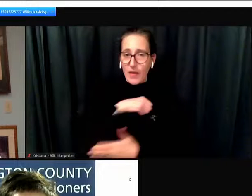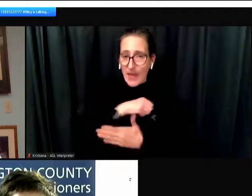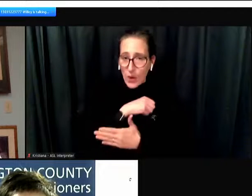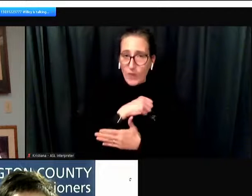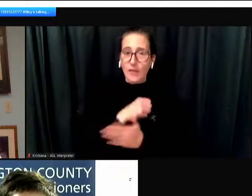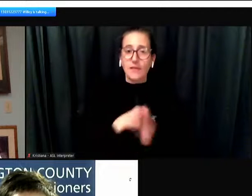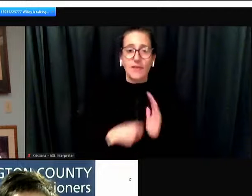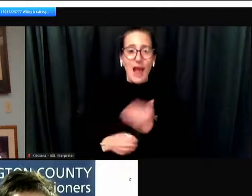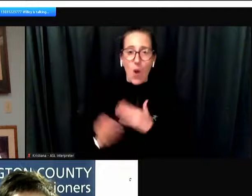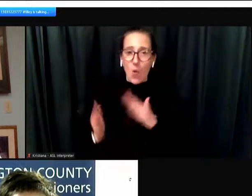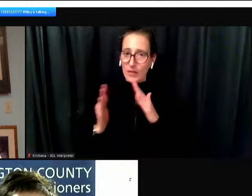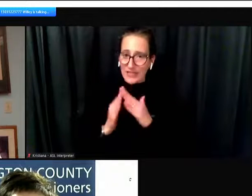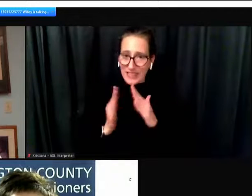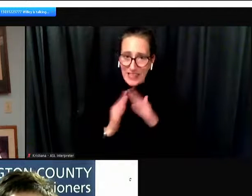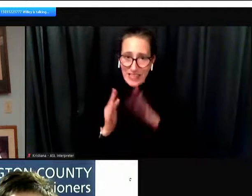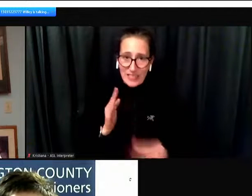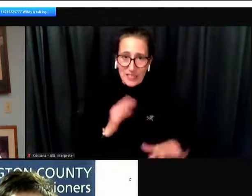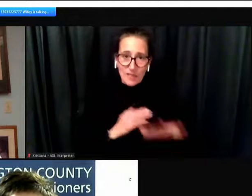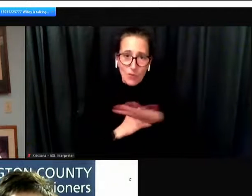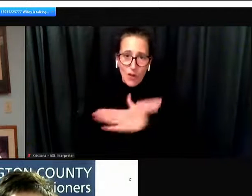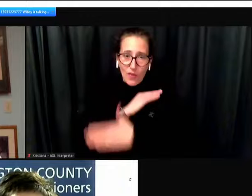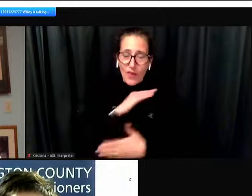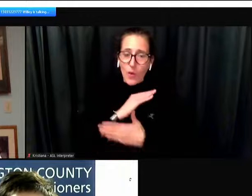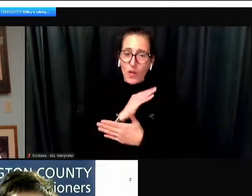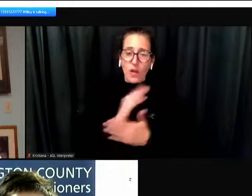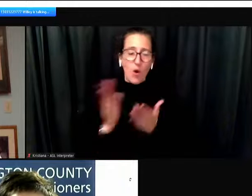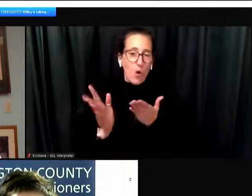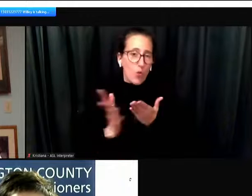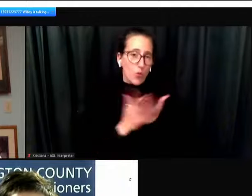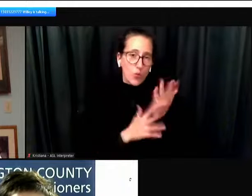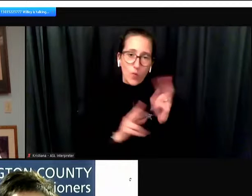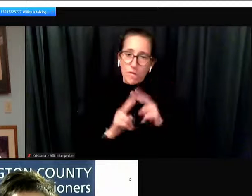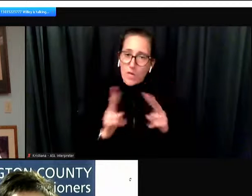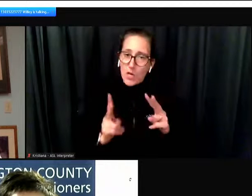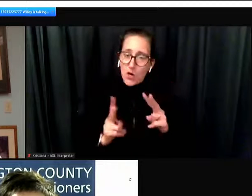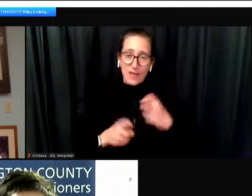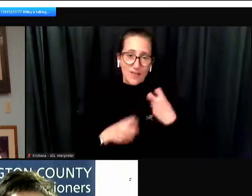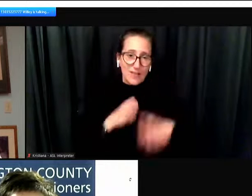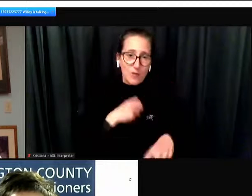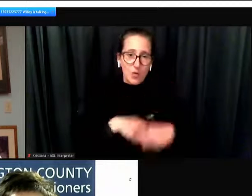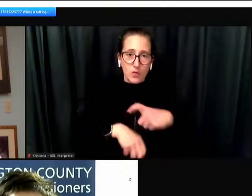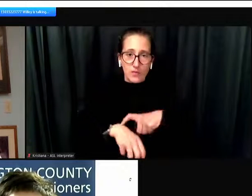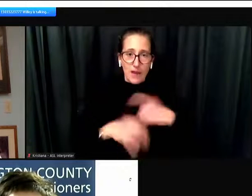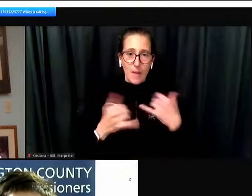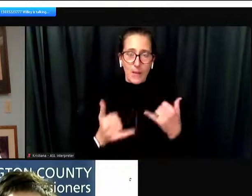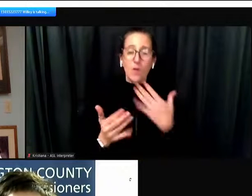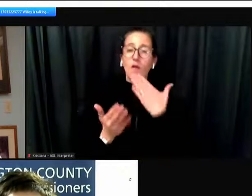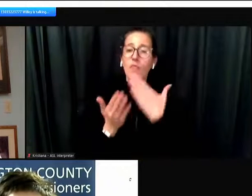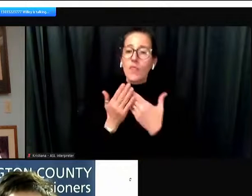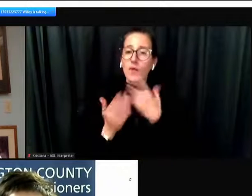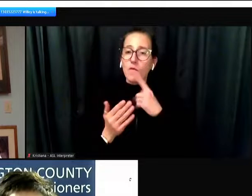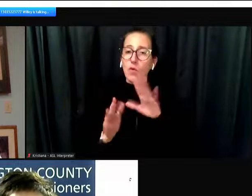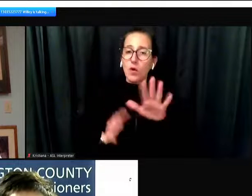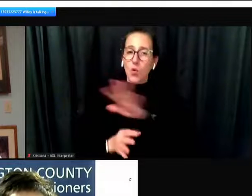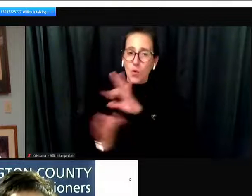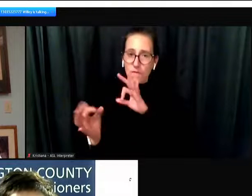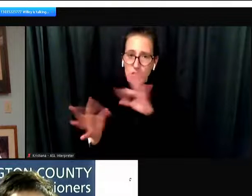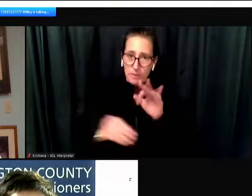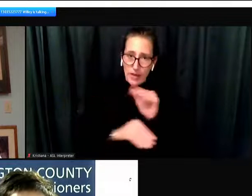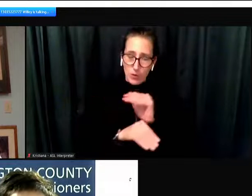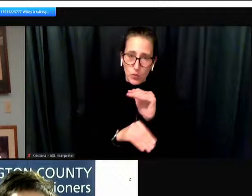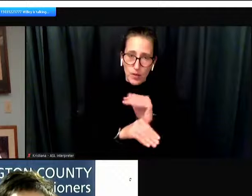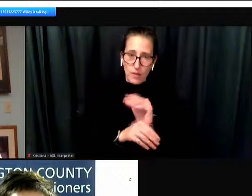So thank you again for your input tonight, and stay tuned with us because we've got a lot of work to do and we need your